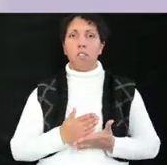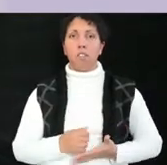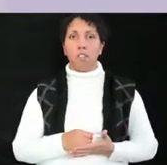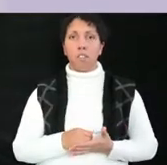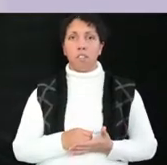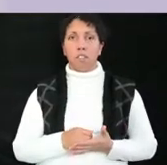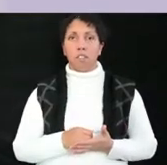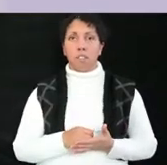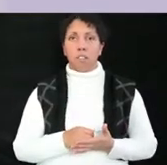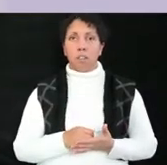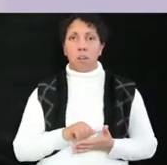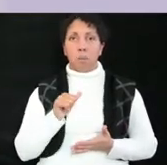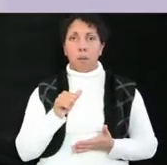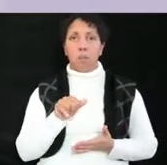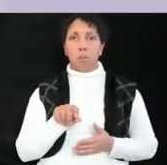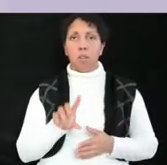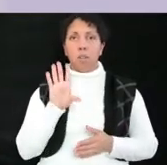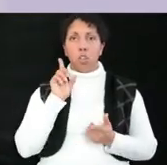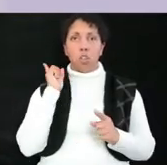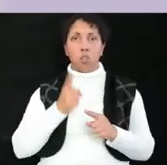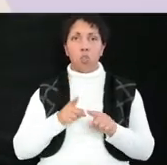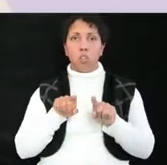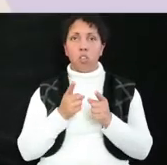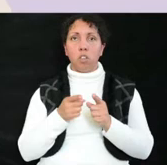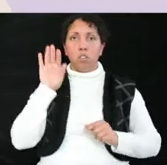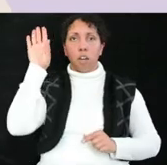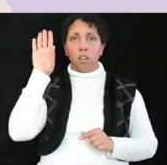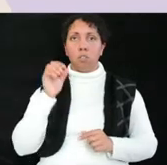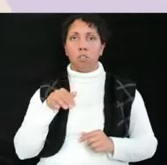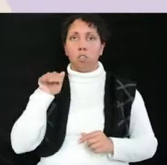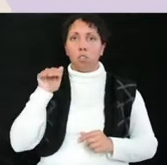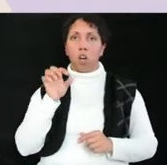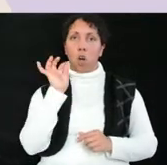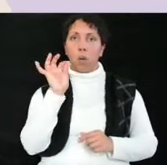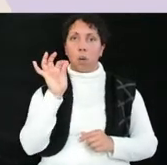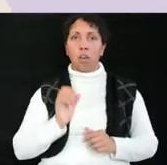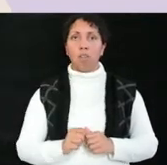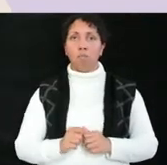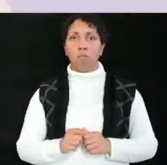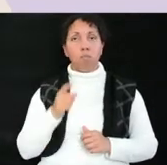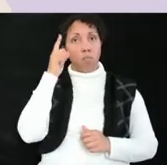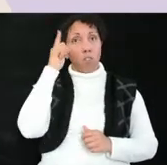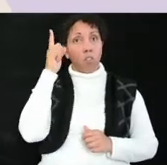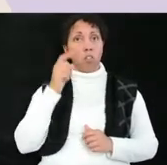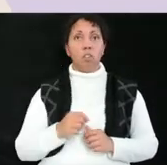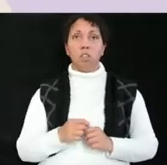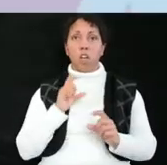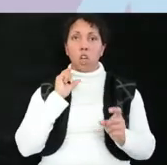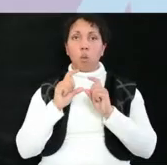only talk to other adults if a child says I can. Interesting. How can someone get in touch with